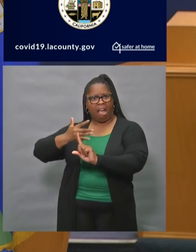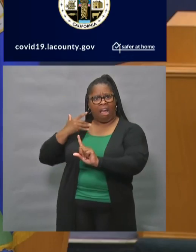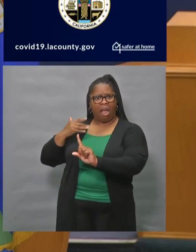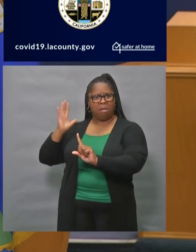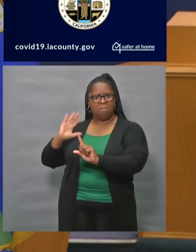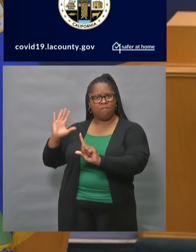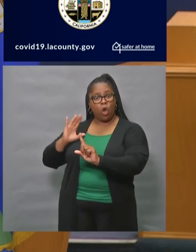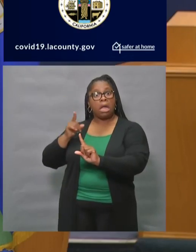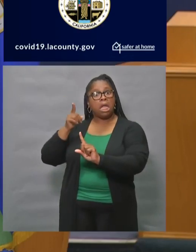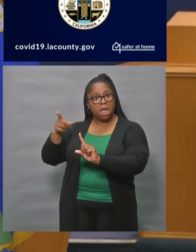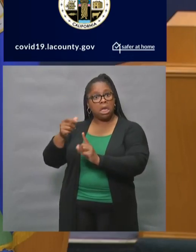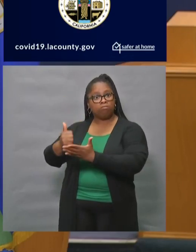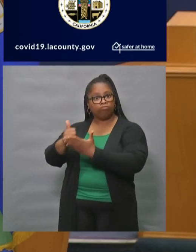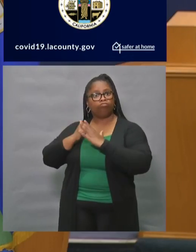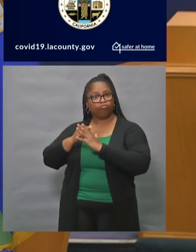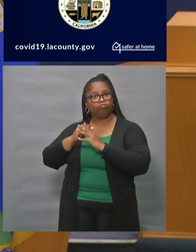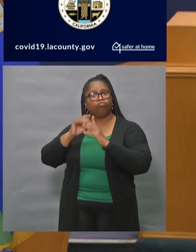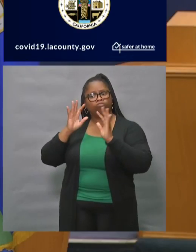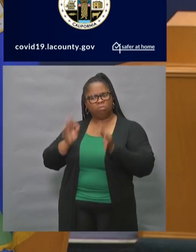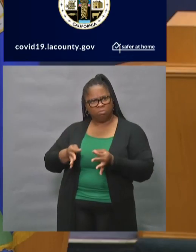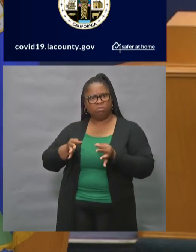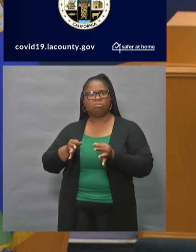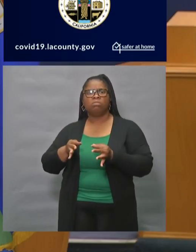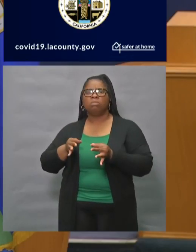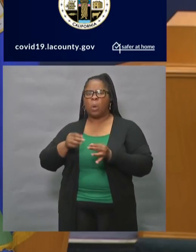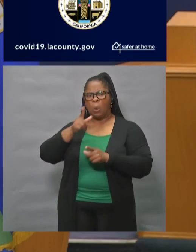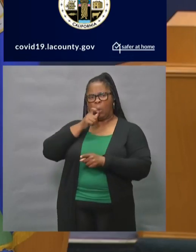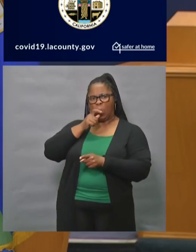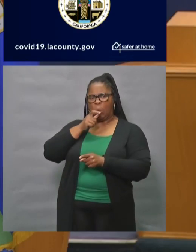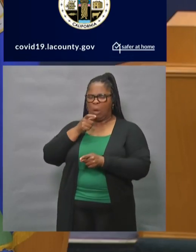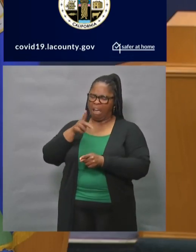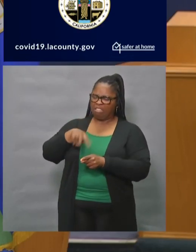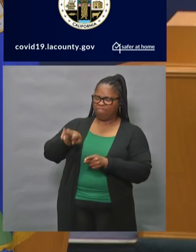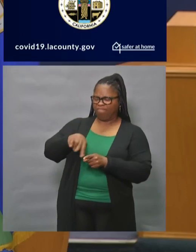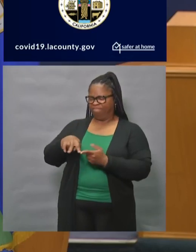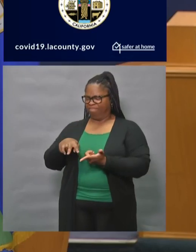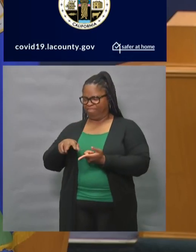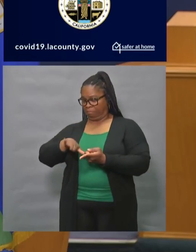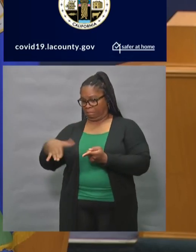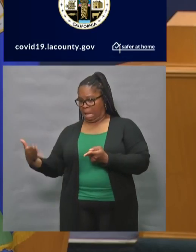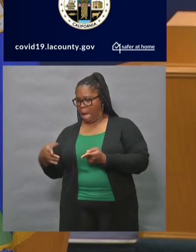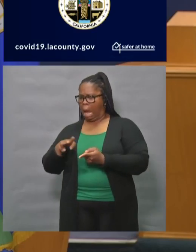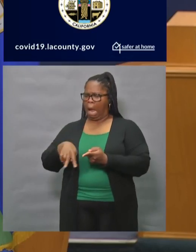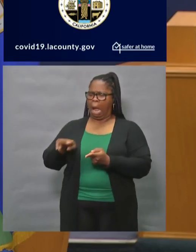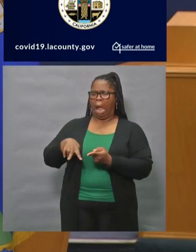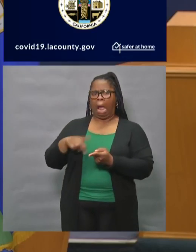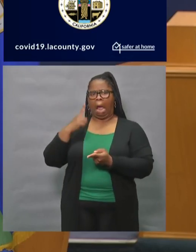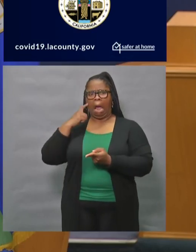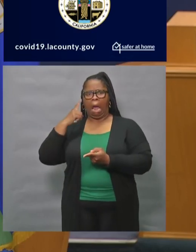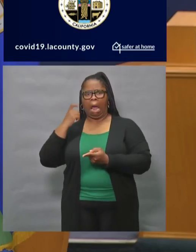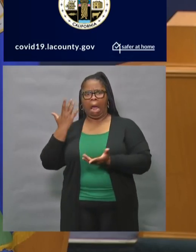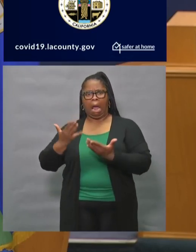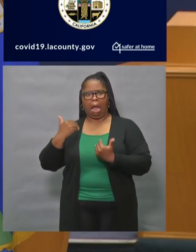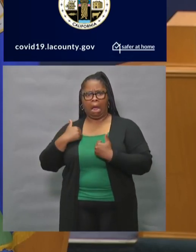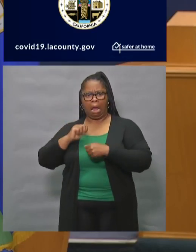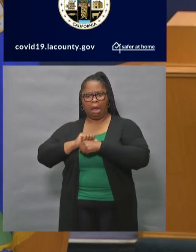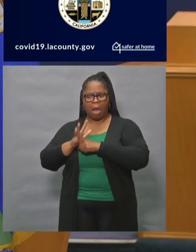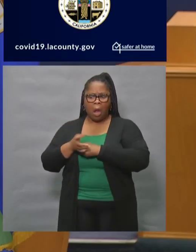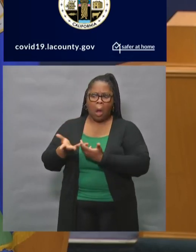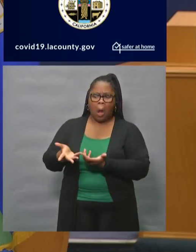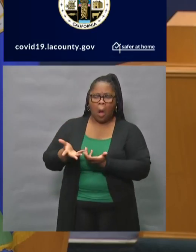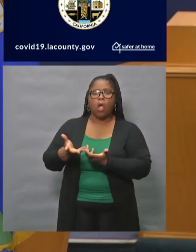which cases may need some testing after the person has died. So we're working closely with him to try to